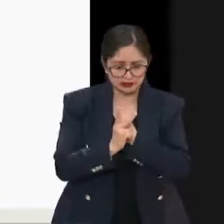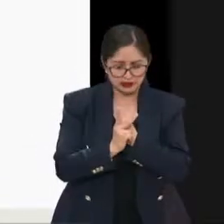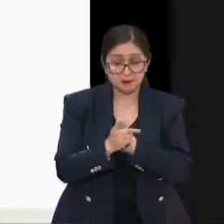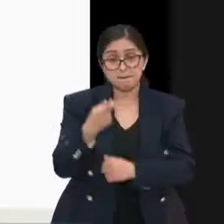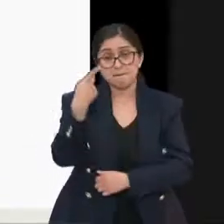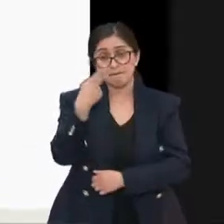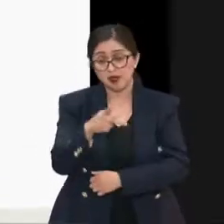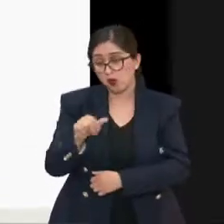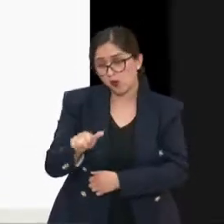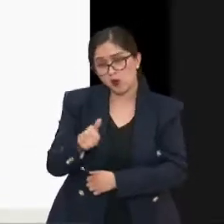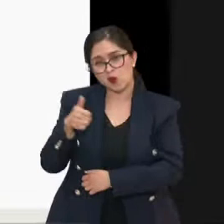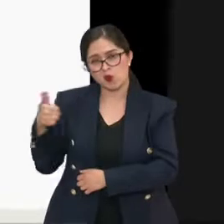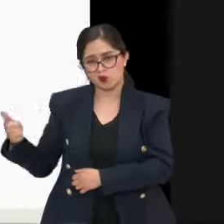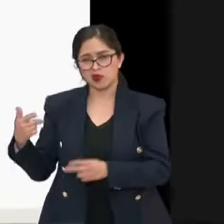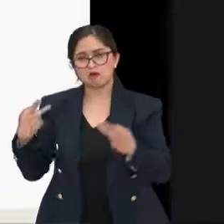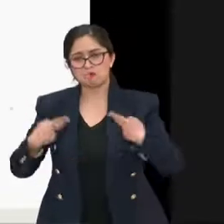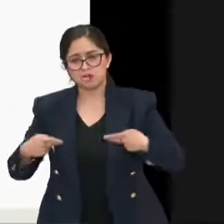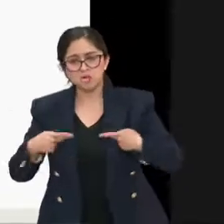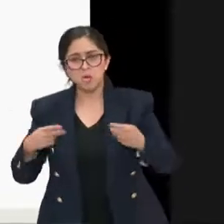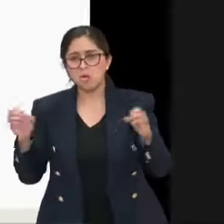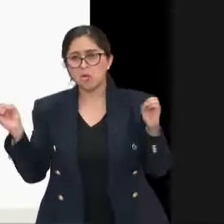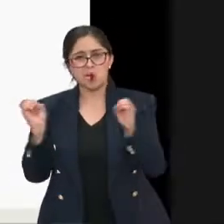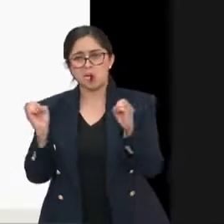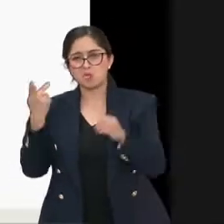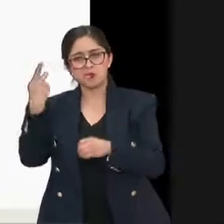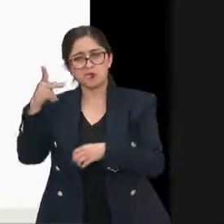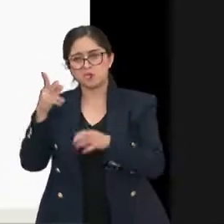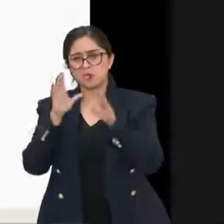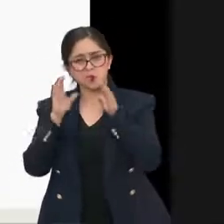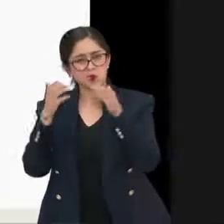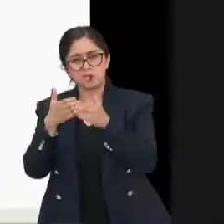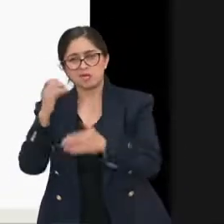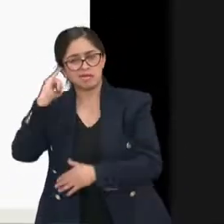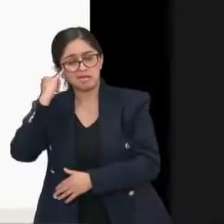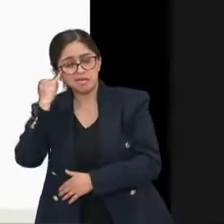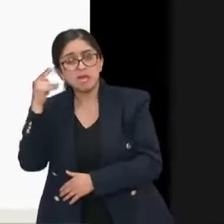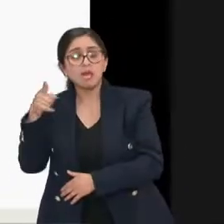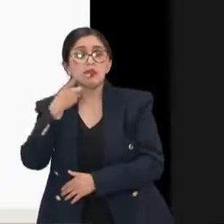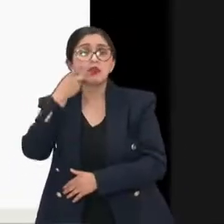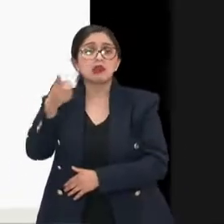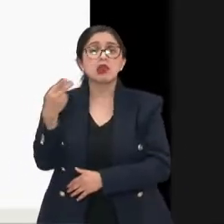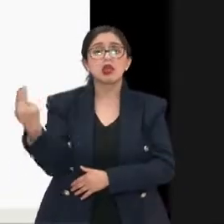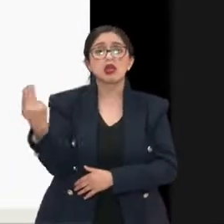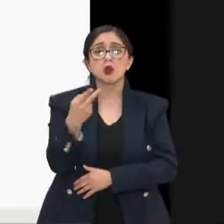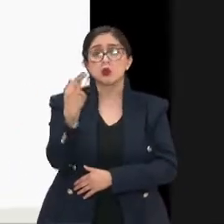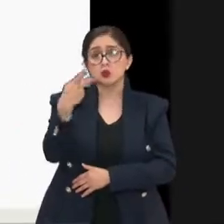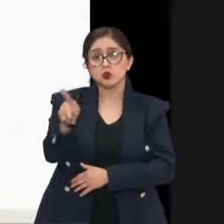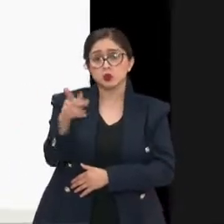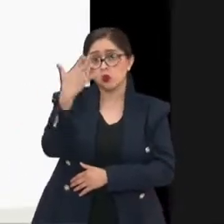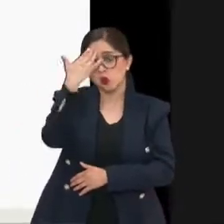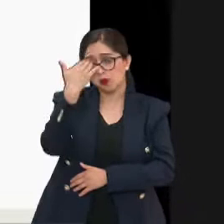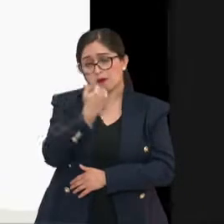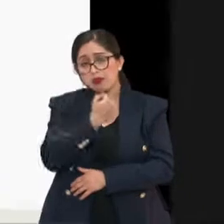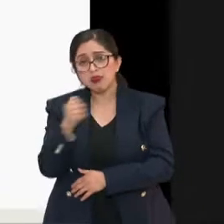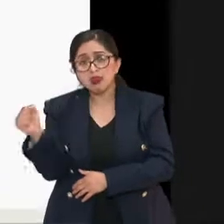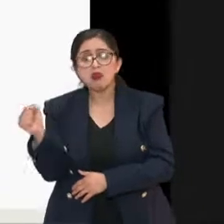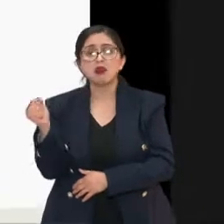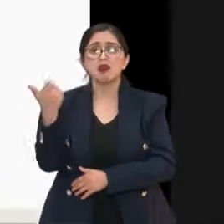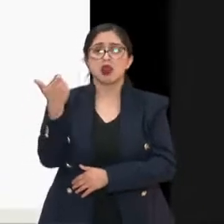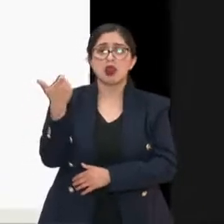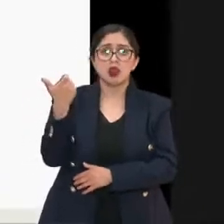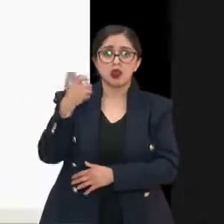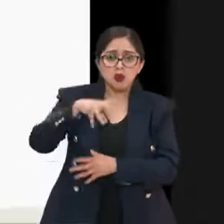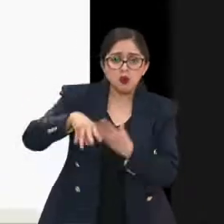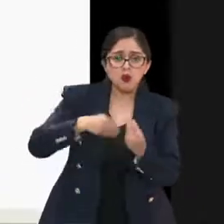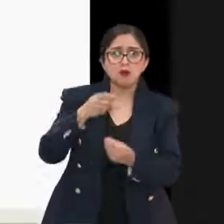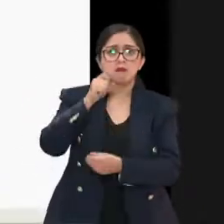this way, the indigenous people, those that are Spanish speaking, have their historical, economic,